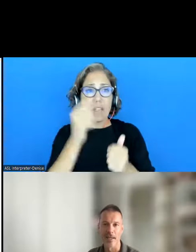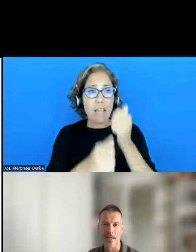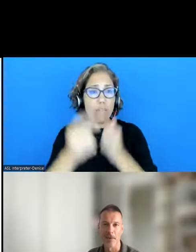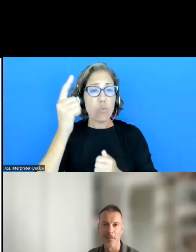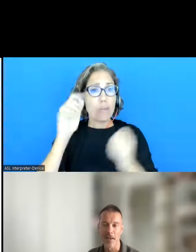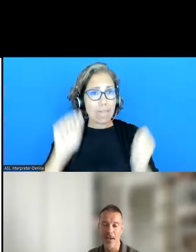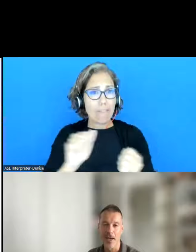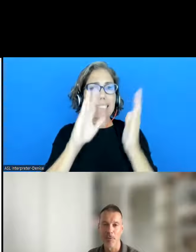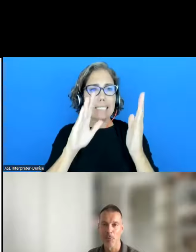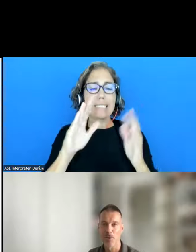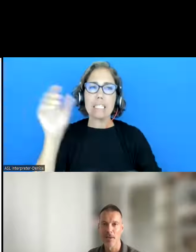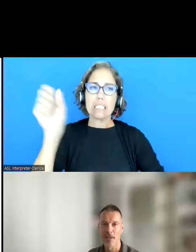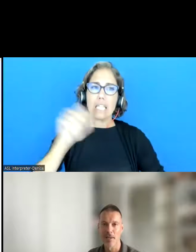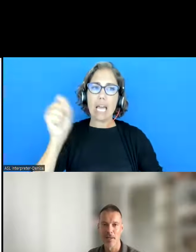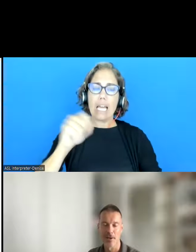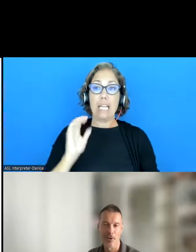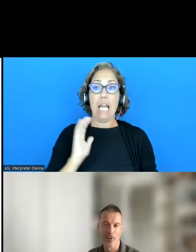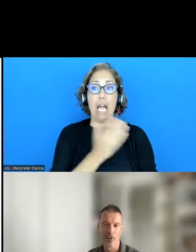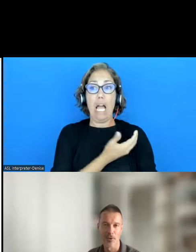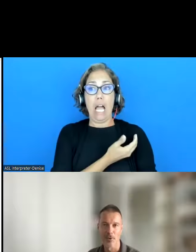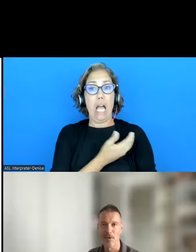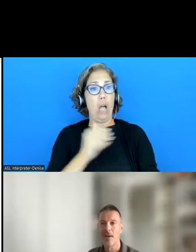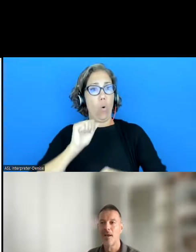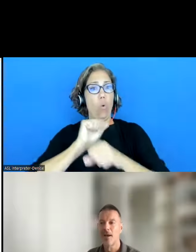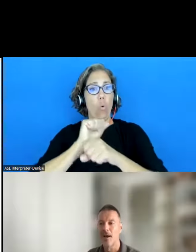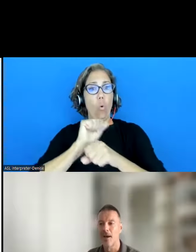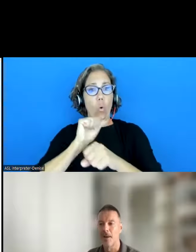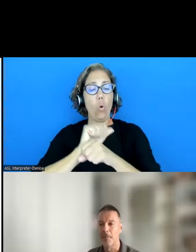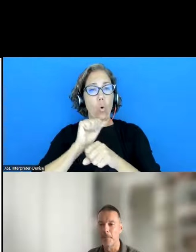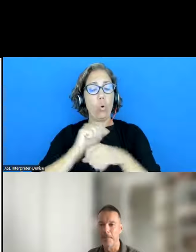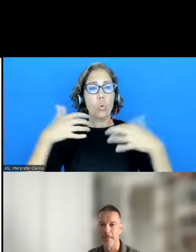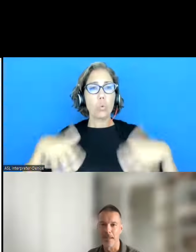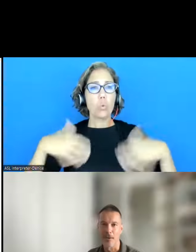and yeah, our work is also